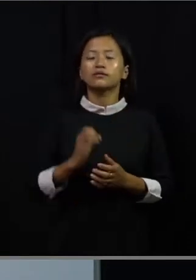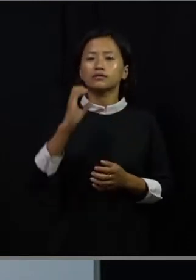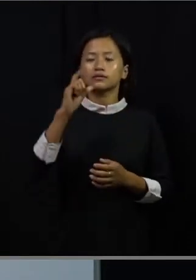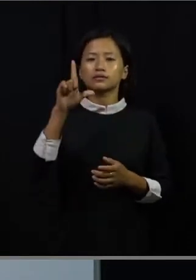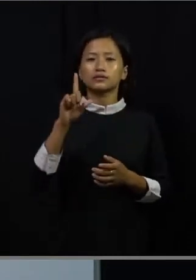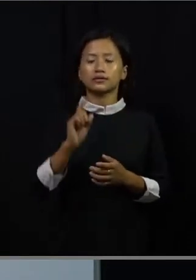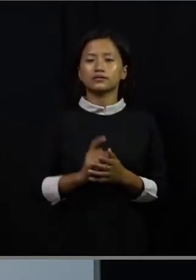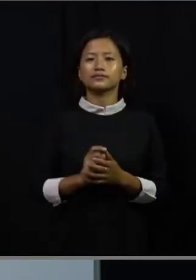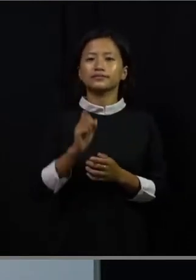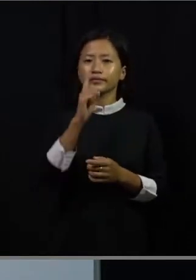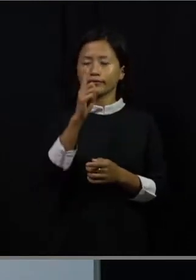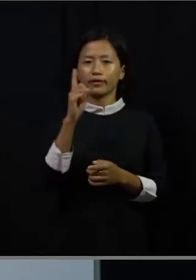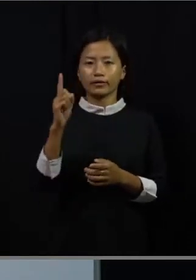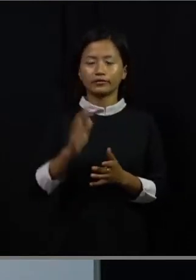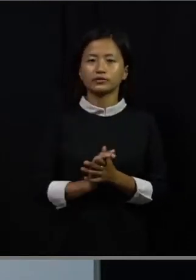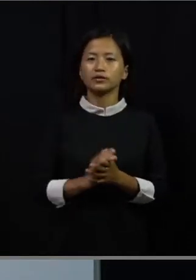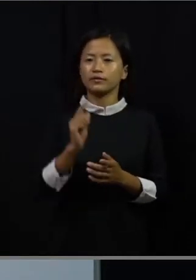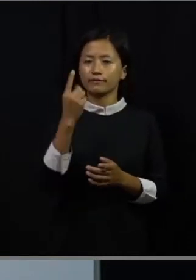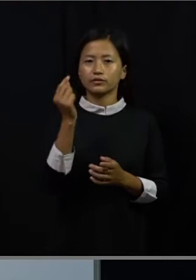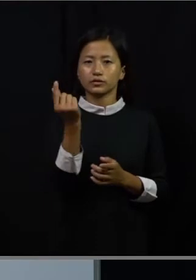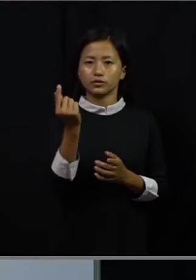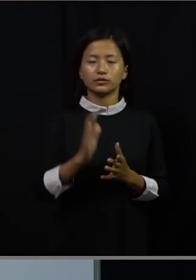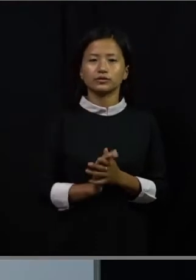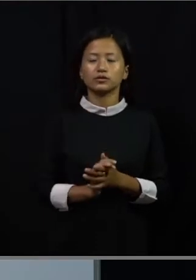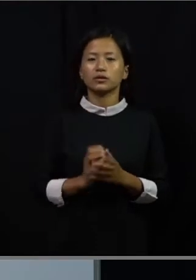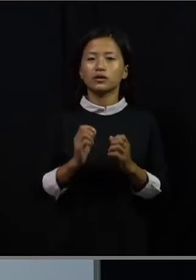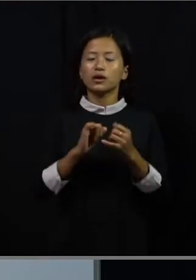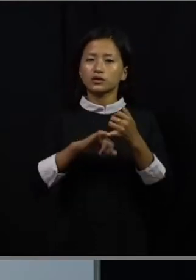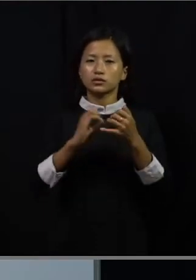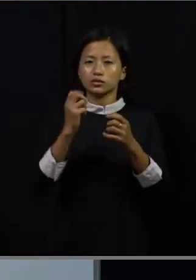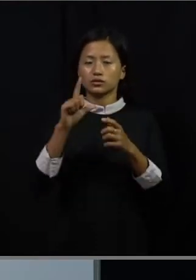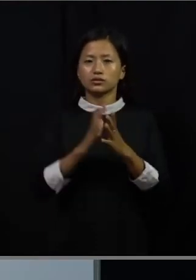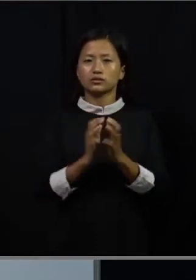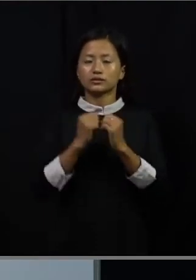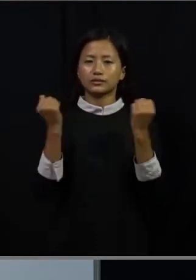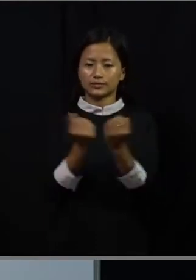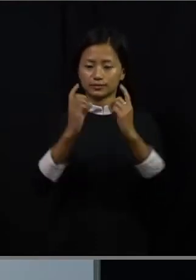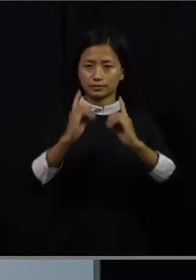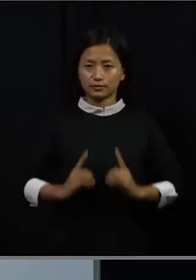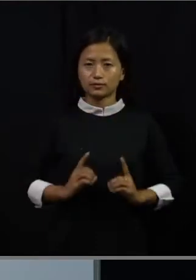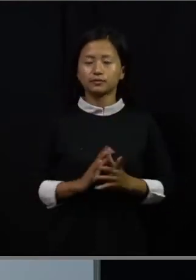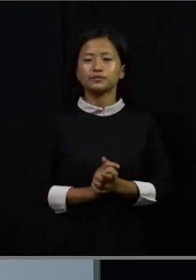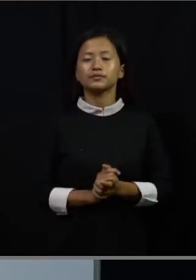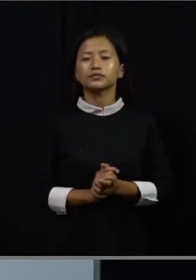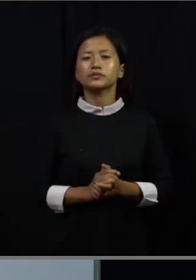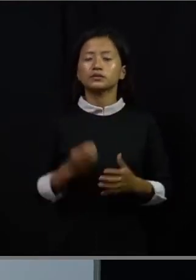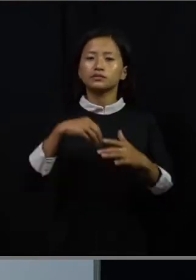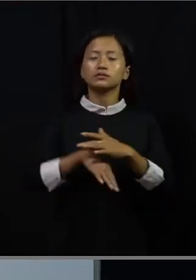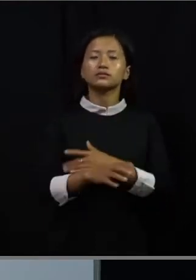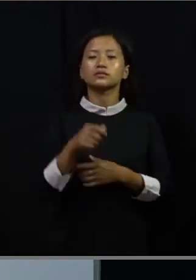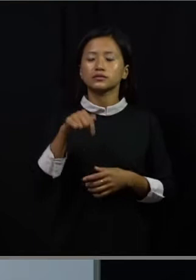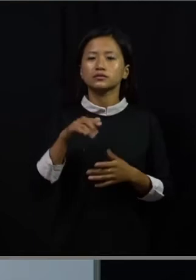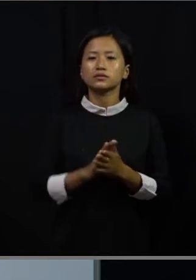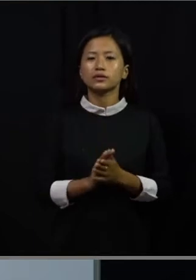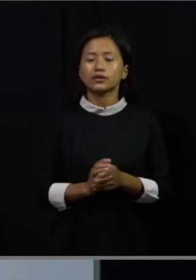for class 11, your first unit, that is sociology as a discipline. Okay, and under